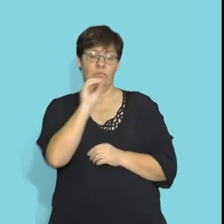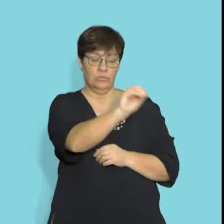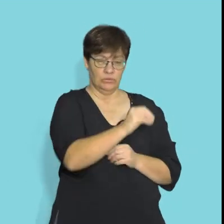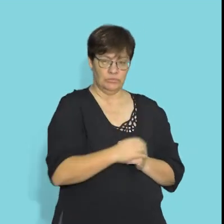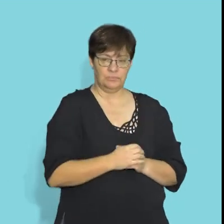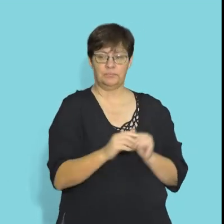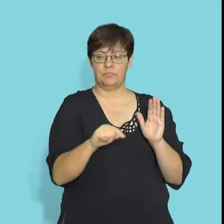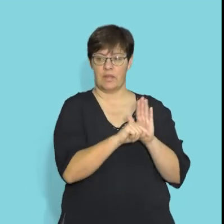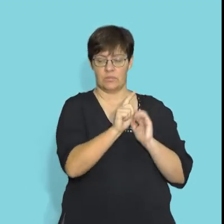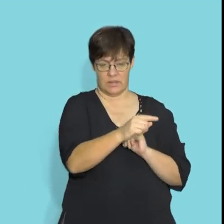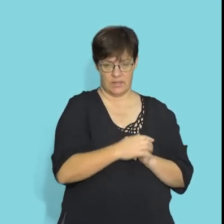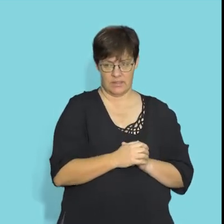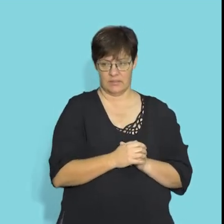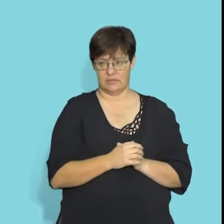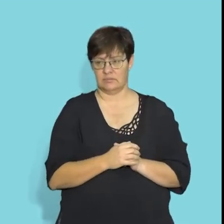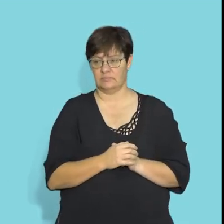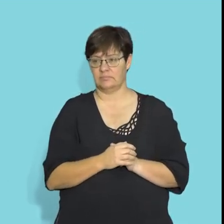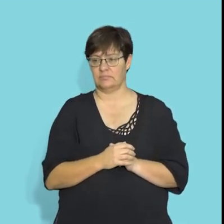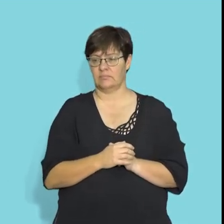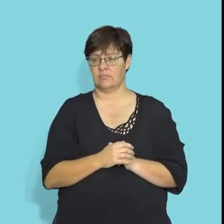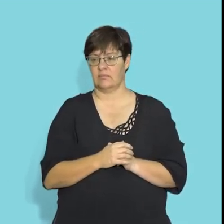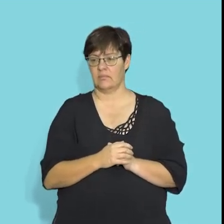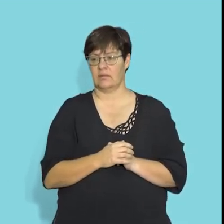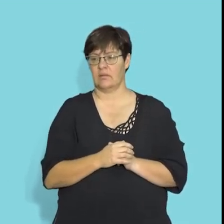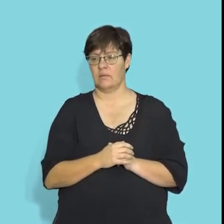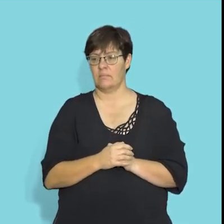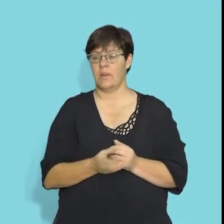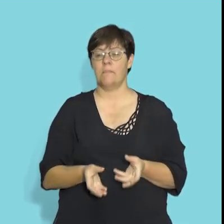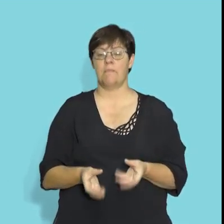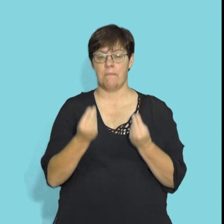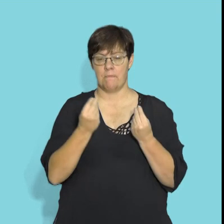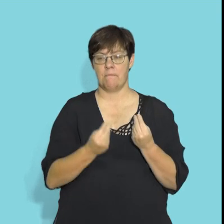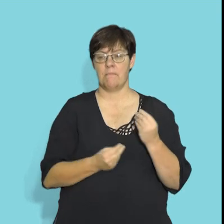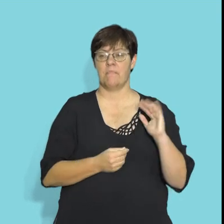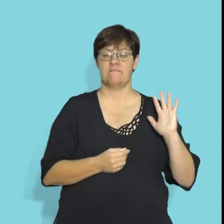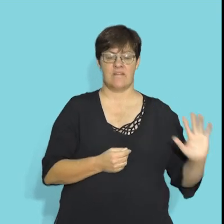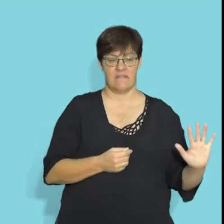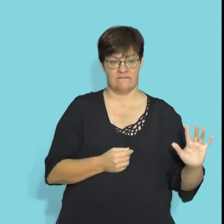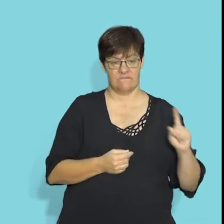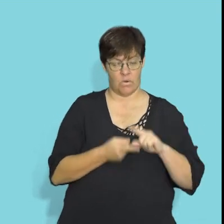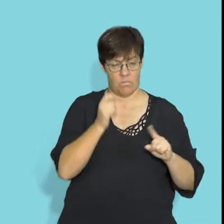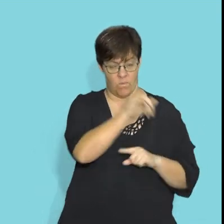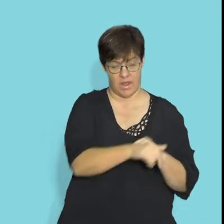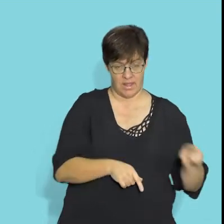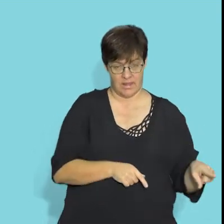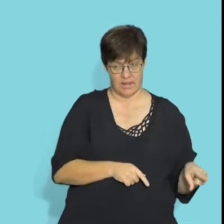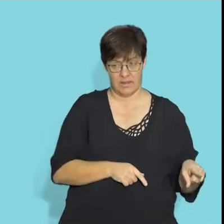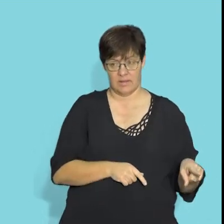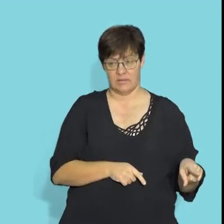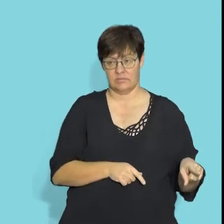put in minus 1 into x, I must get out 5 from